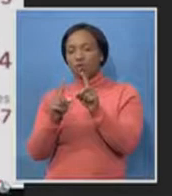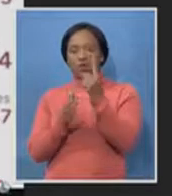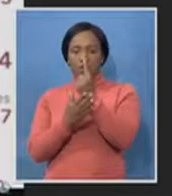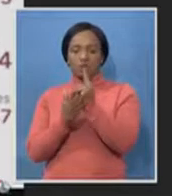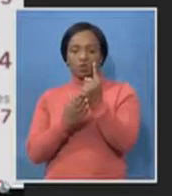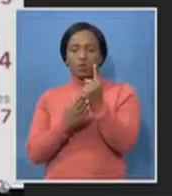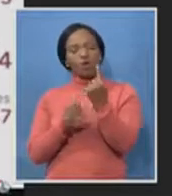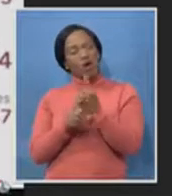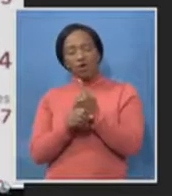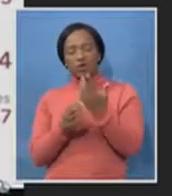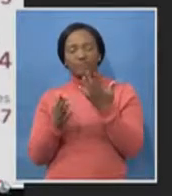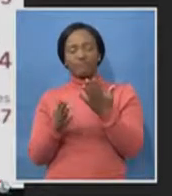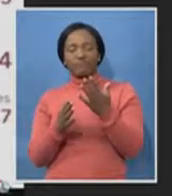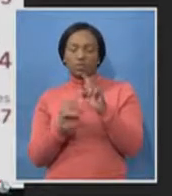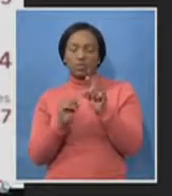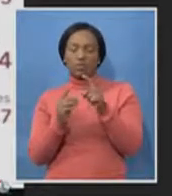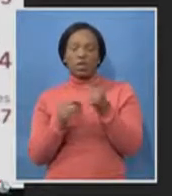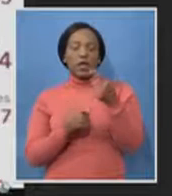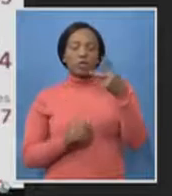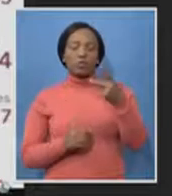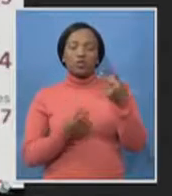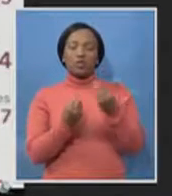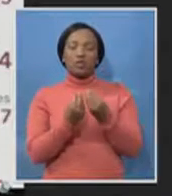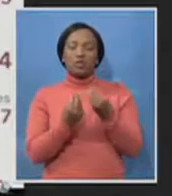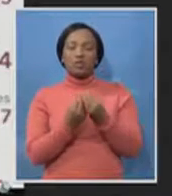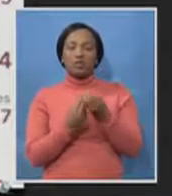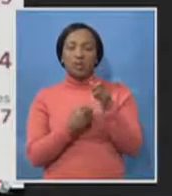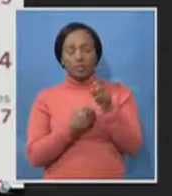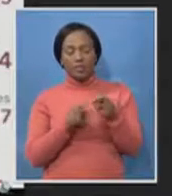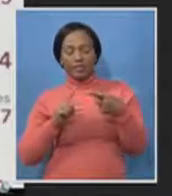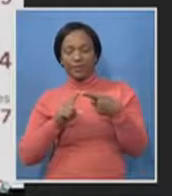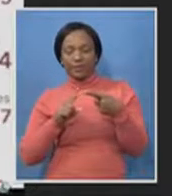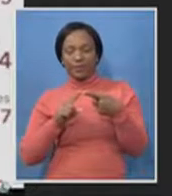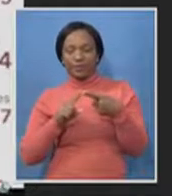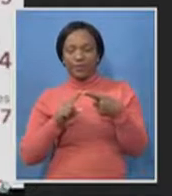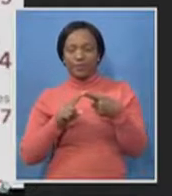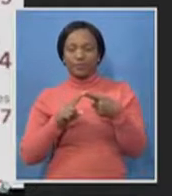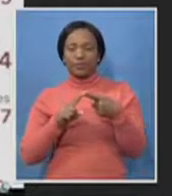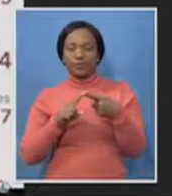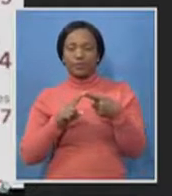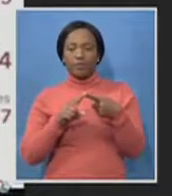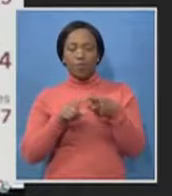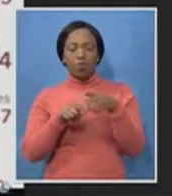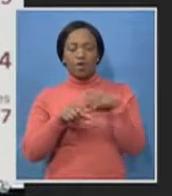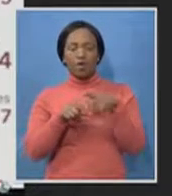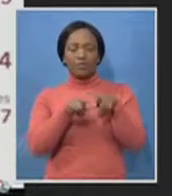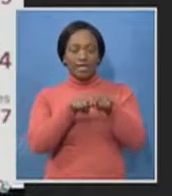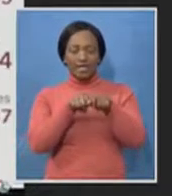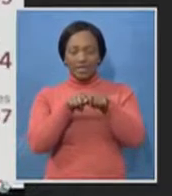have to note. One is that as our testing increases, we'll find more cases. I